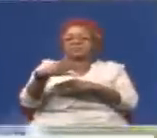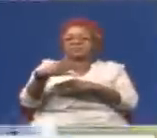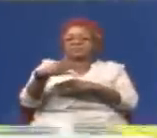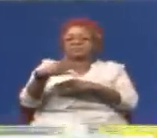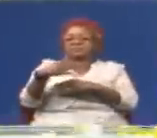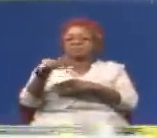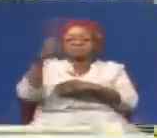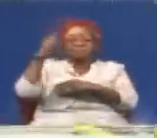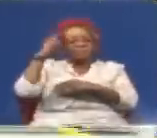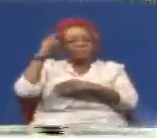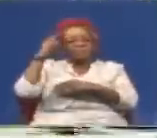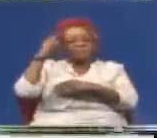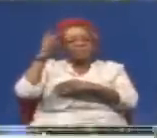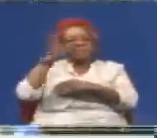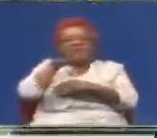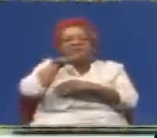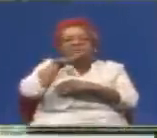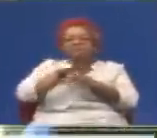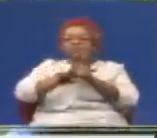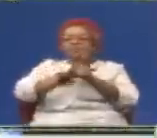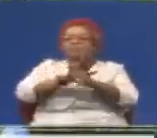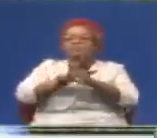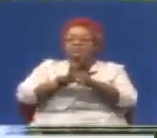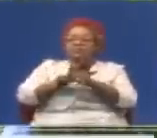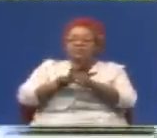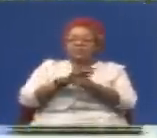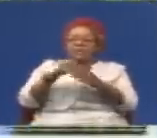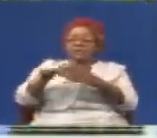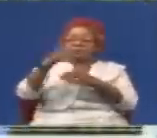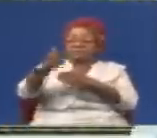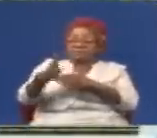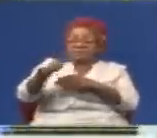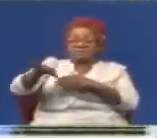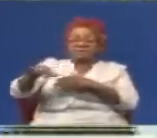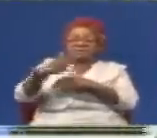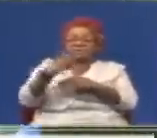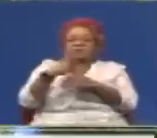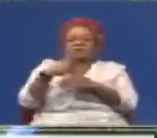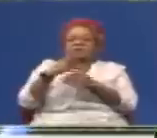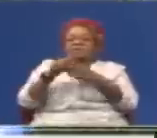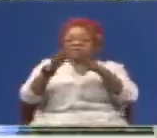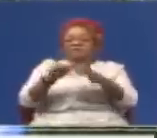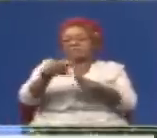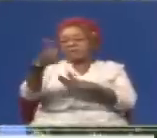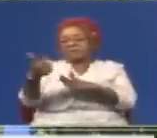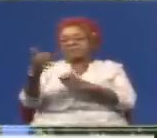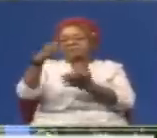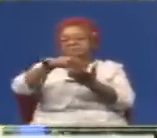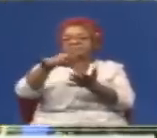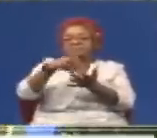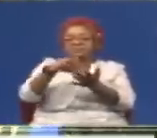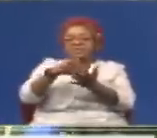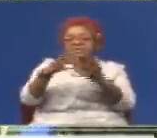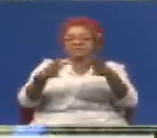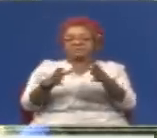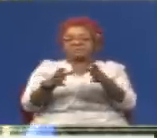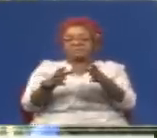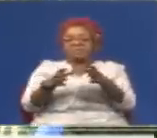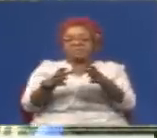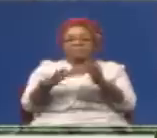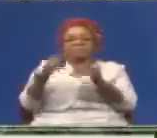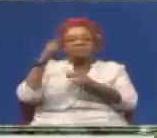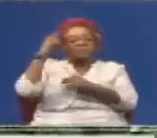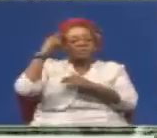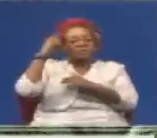thought that Odinga's push for an extra parliamentary process would see leaders from other quarters also included in the team. The thought